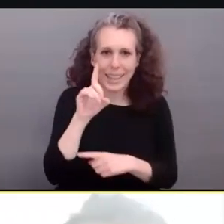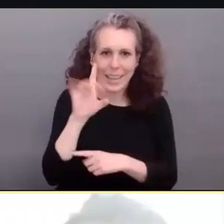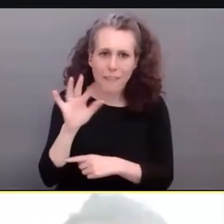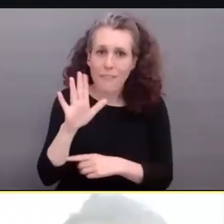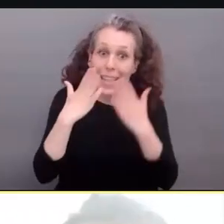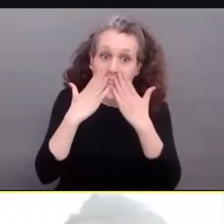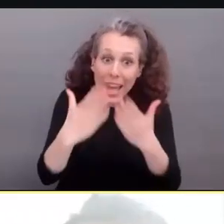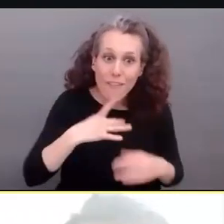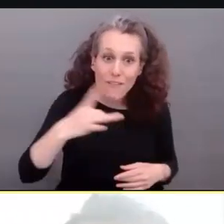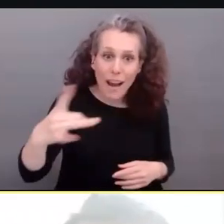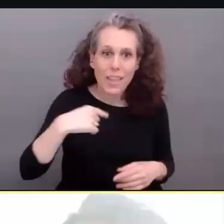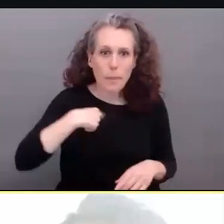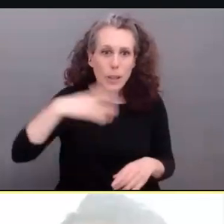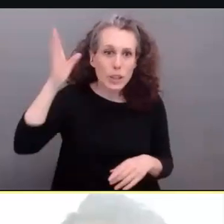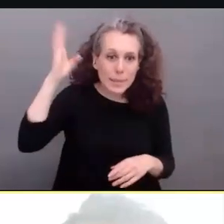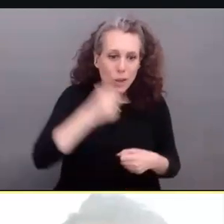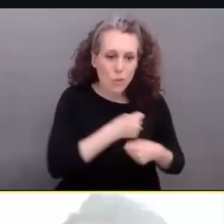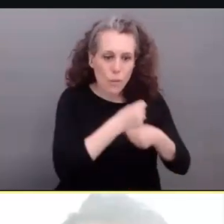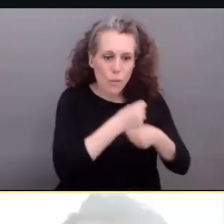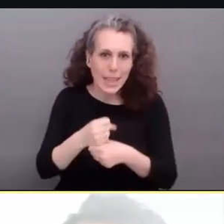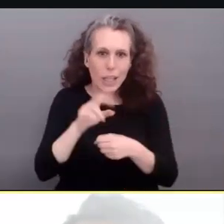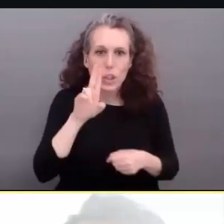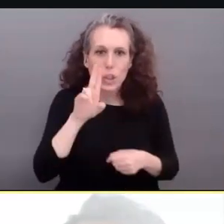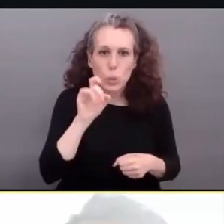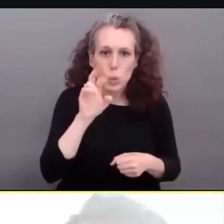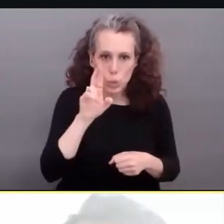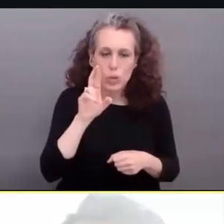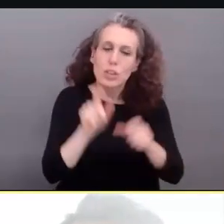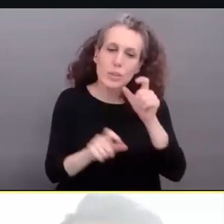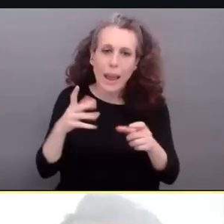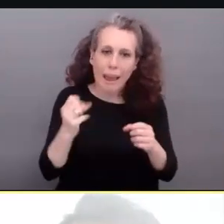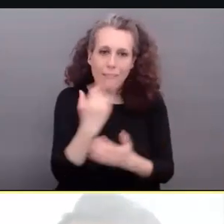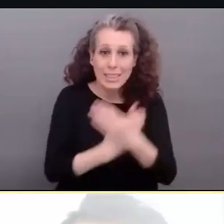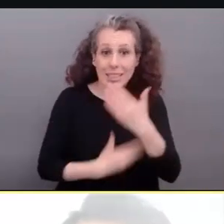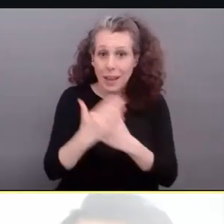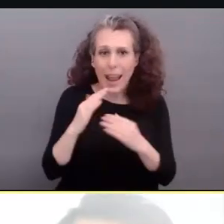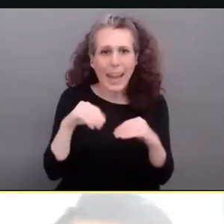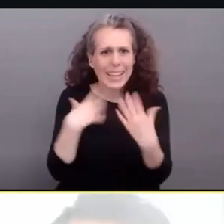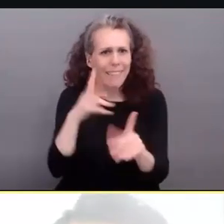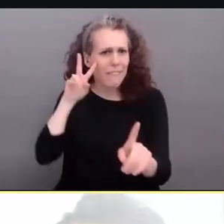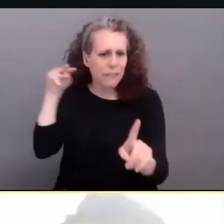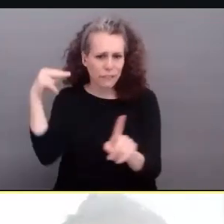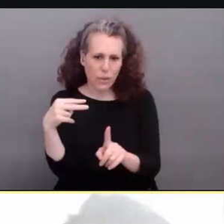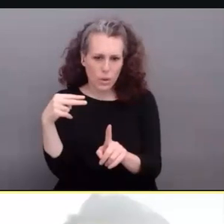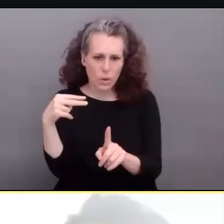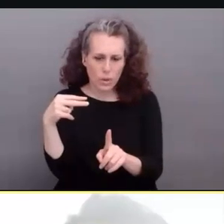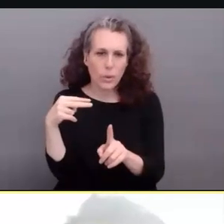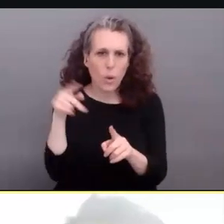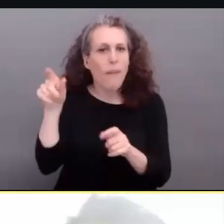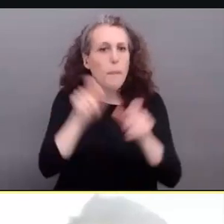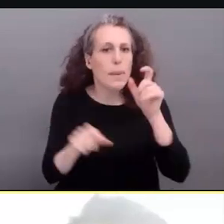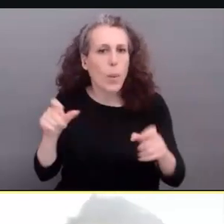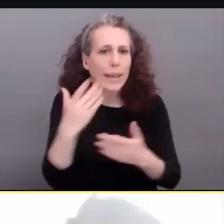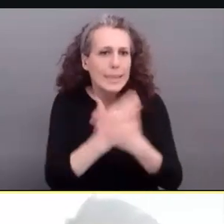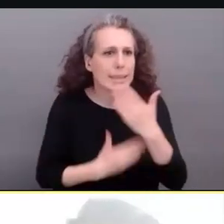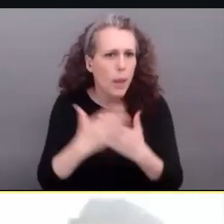inviting me to speak and represent users with disabilities today and to provide the perspective of persons with disabilities,